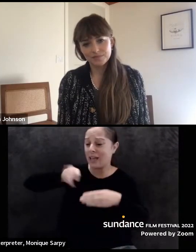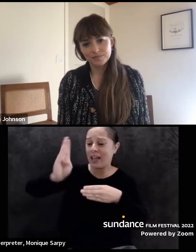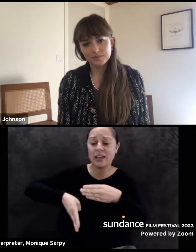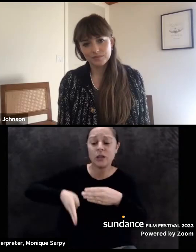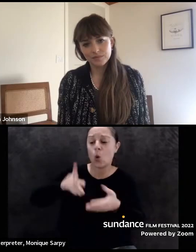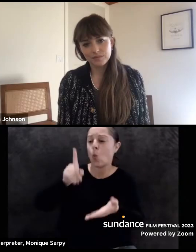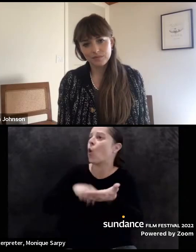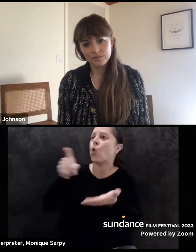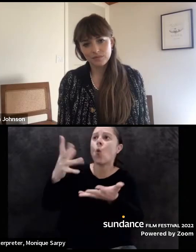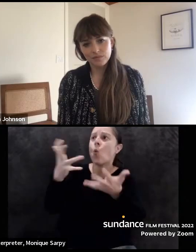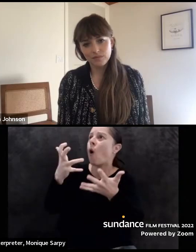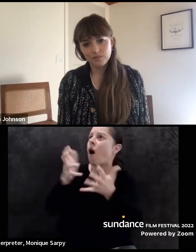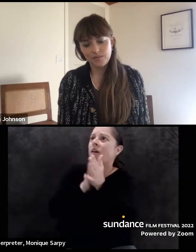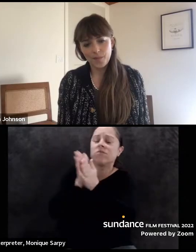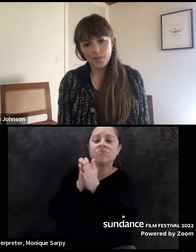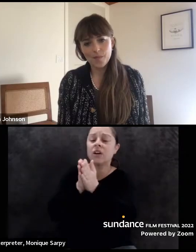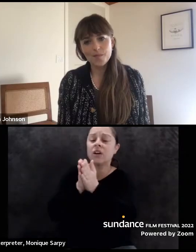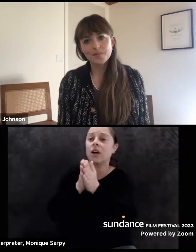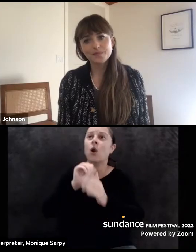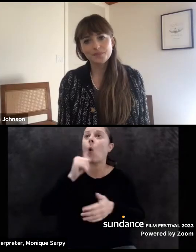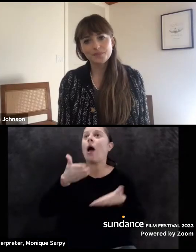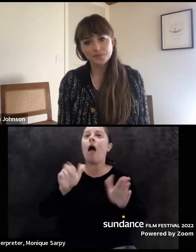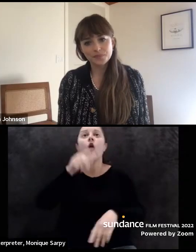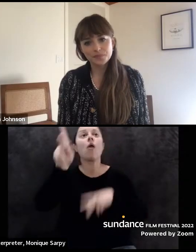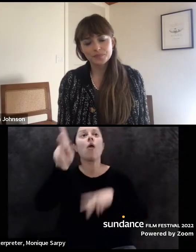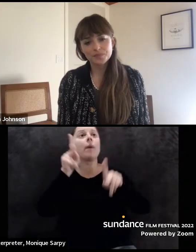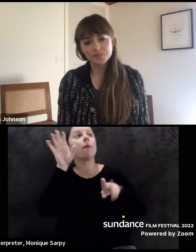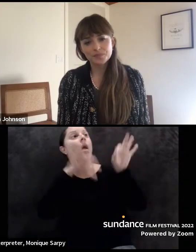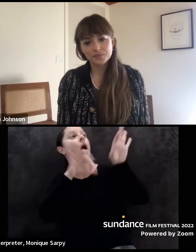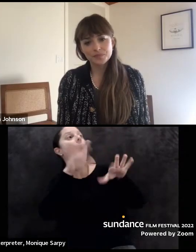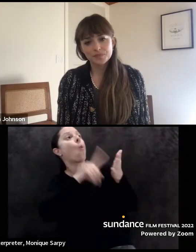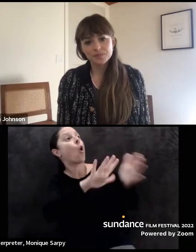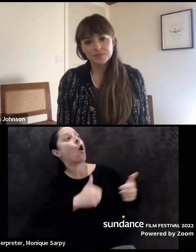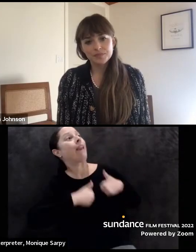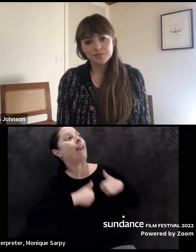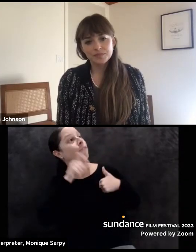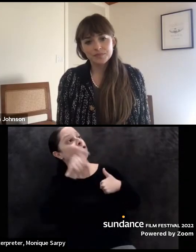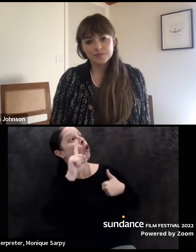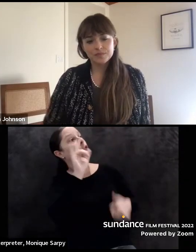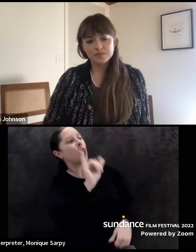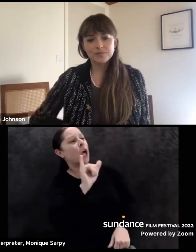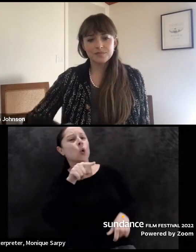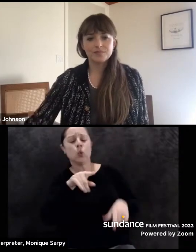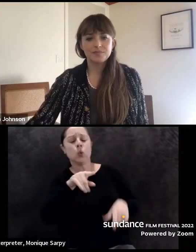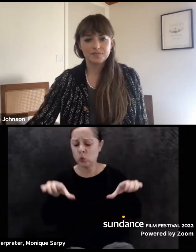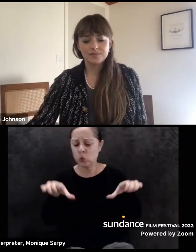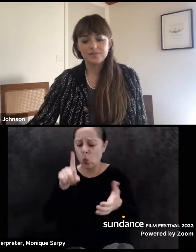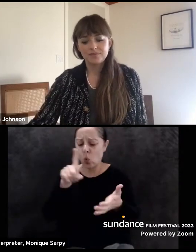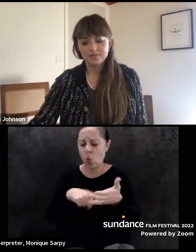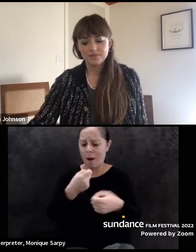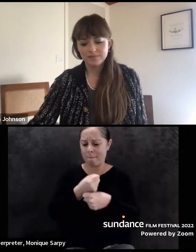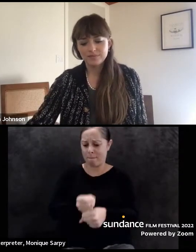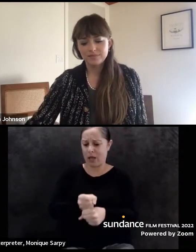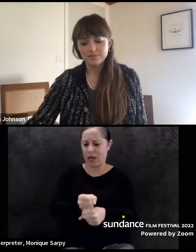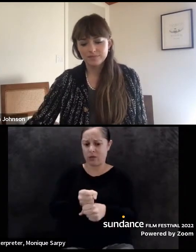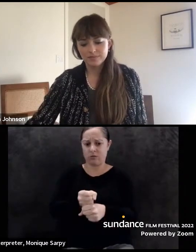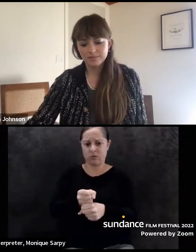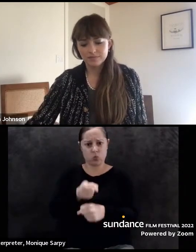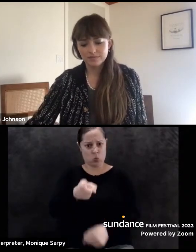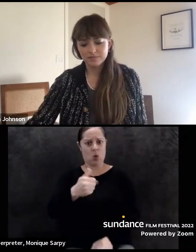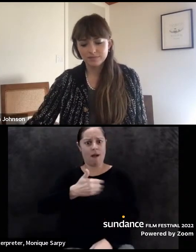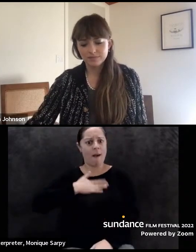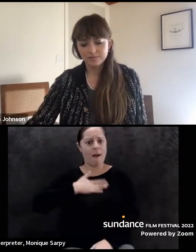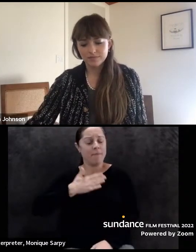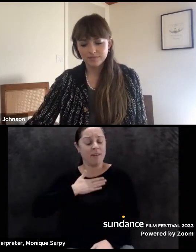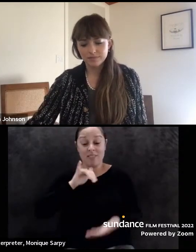Don't let other people tell you what your life should look like and what's good for you, what's not good for you. Like, do what makes you happy. And I think that was a lot of the thing with